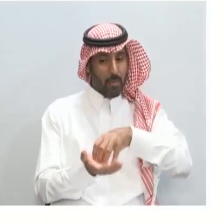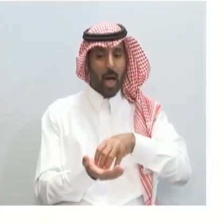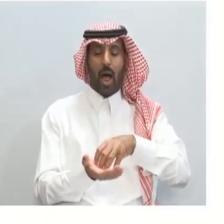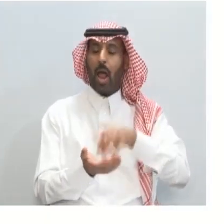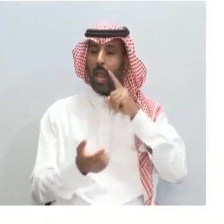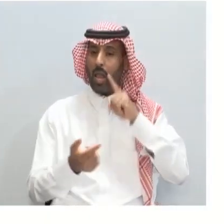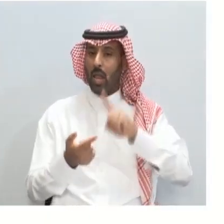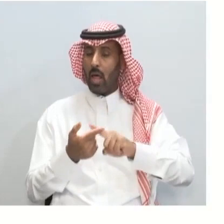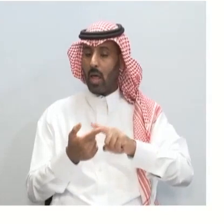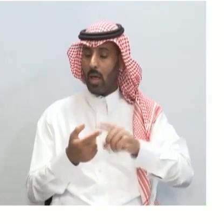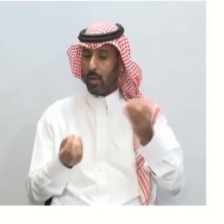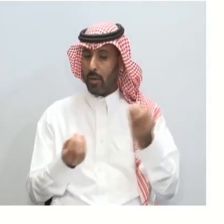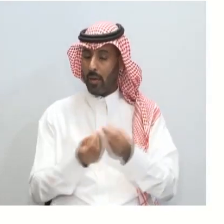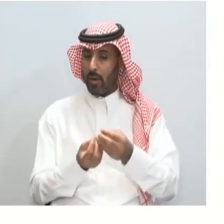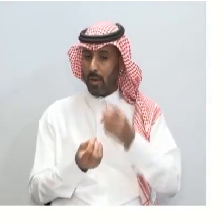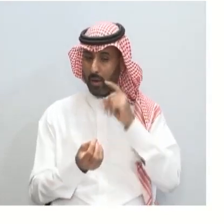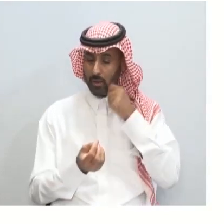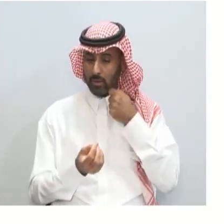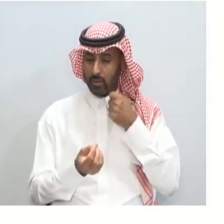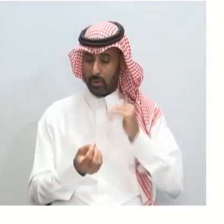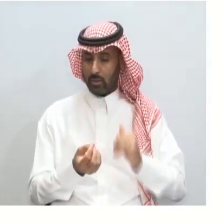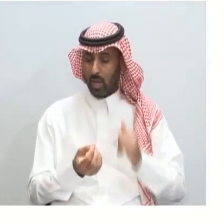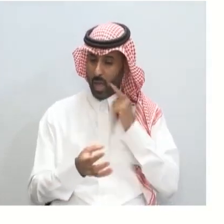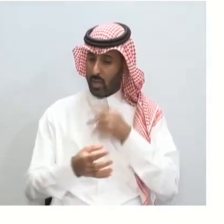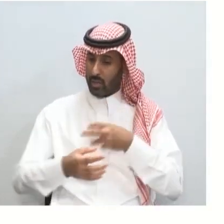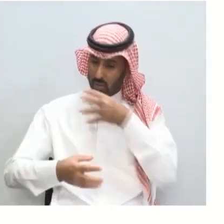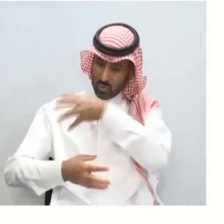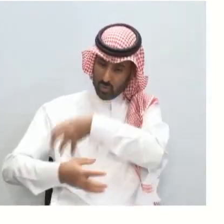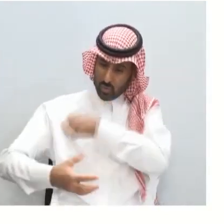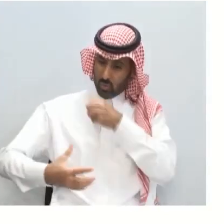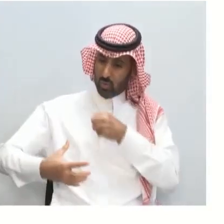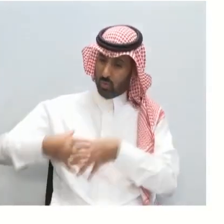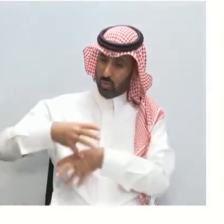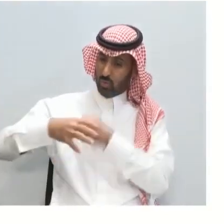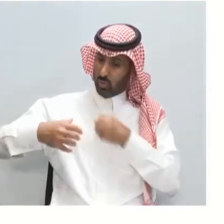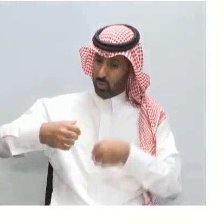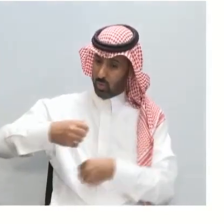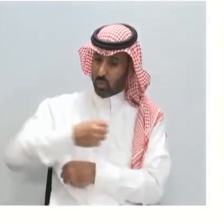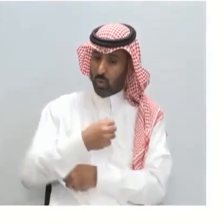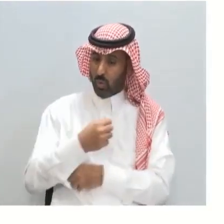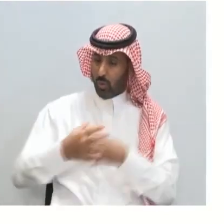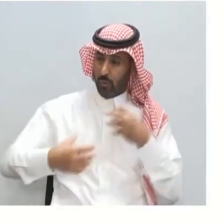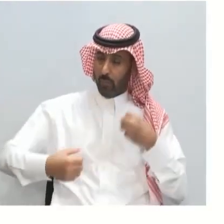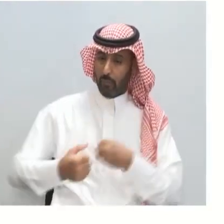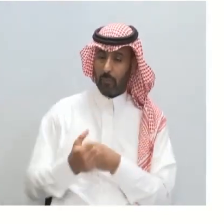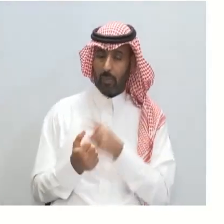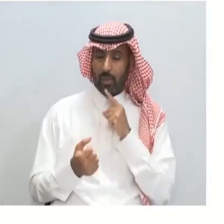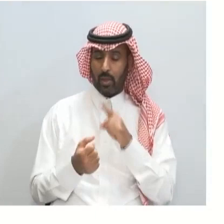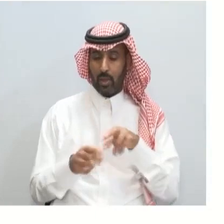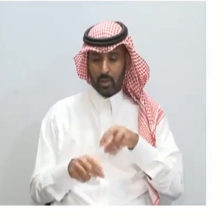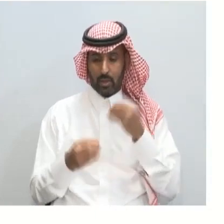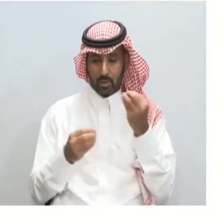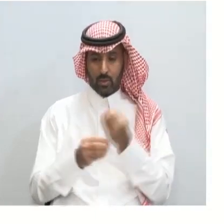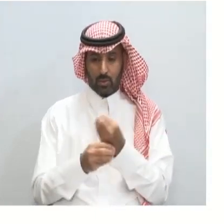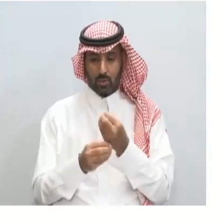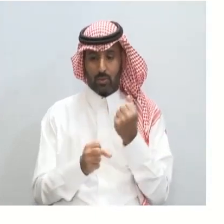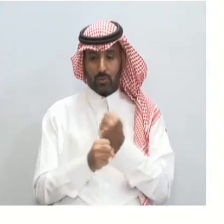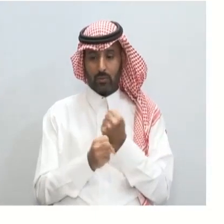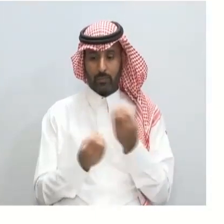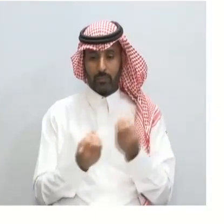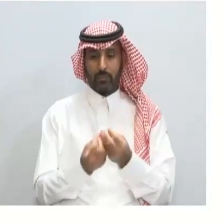between Khalid and the boy who is stealing the clothes? Are they friends or co-workers? The boy is Khalid's